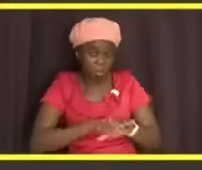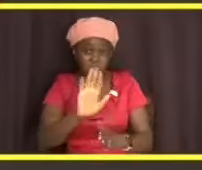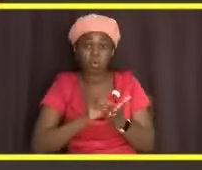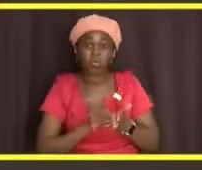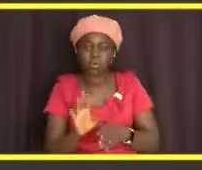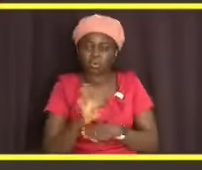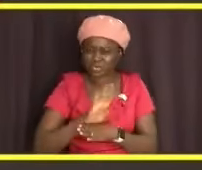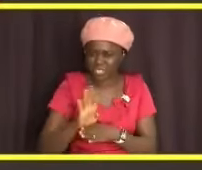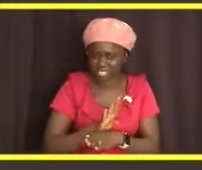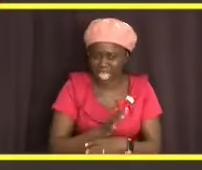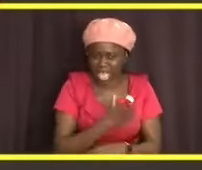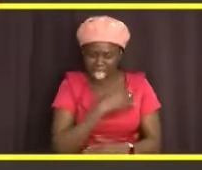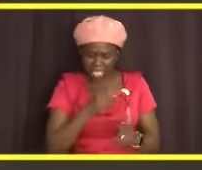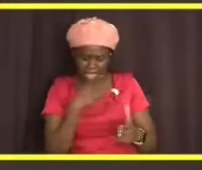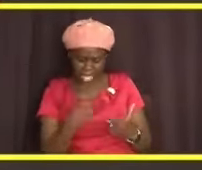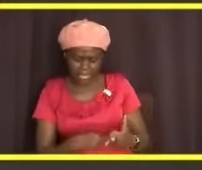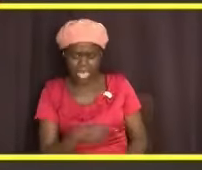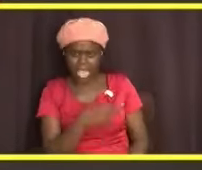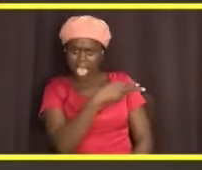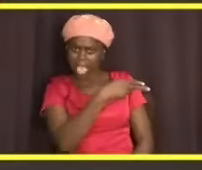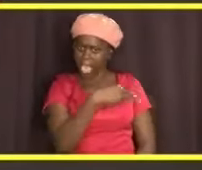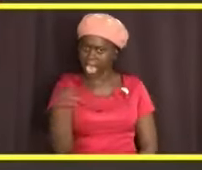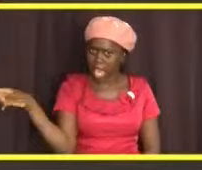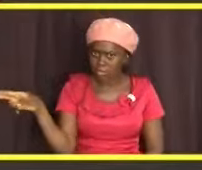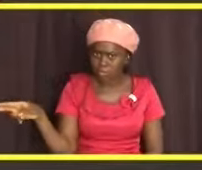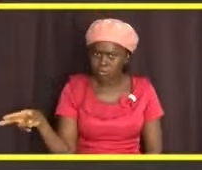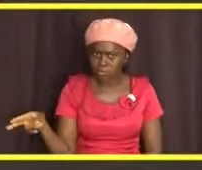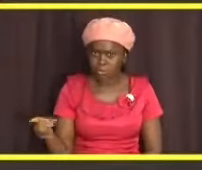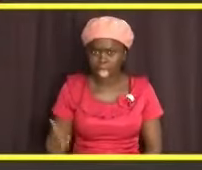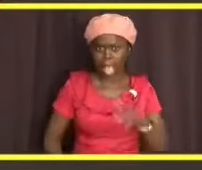and hell might show up